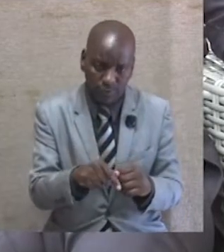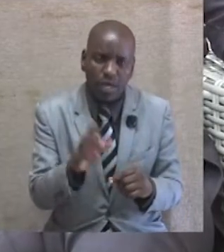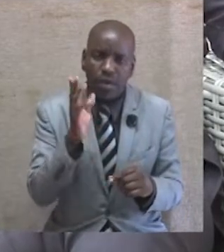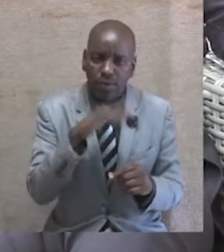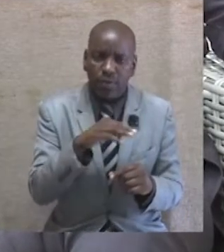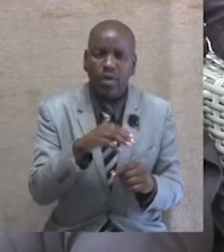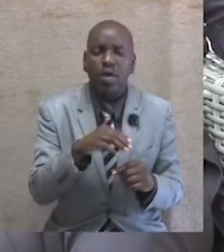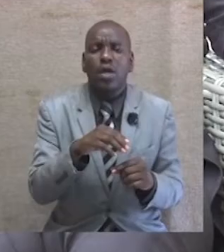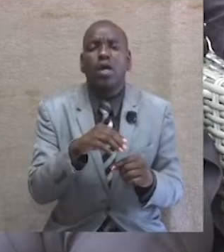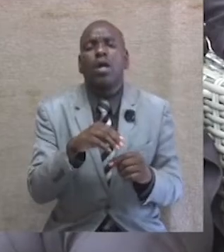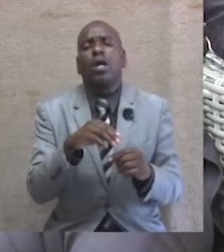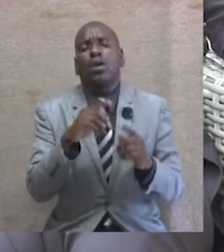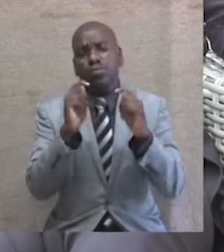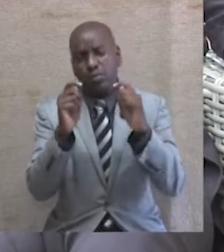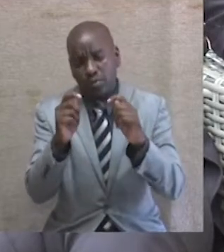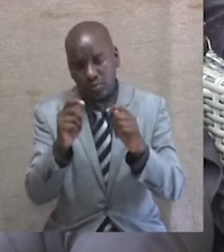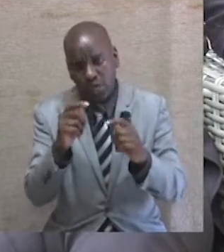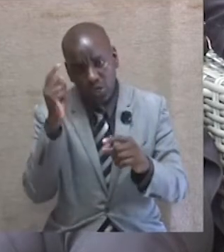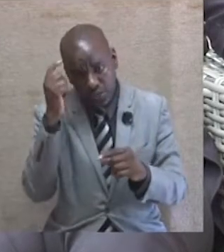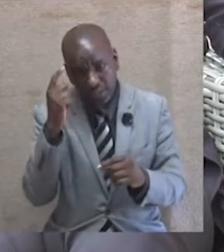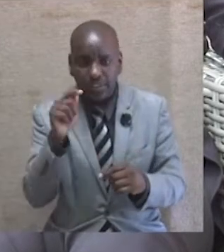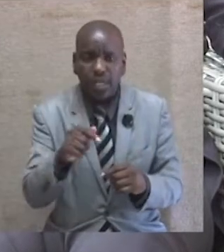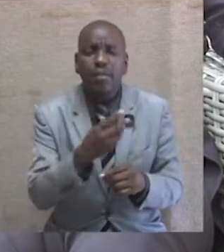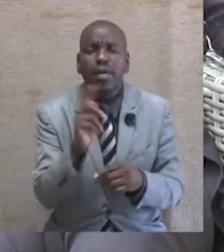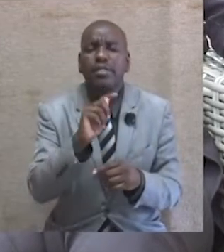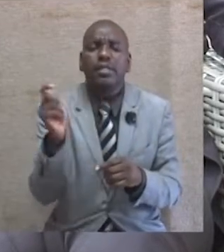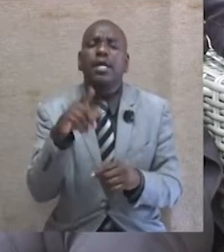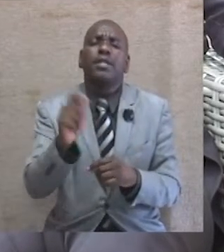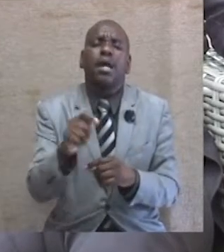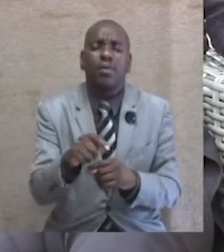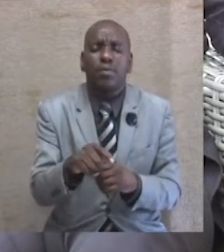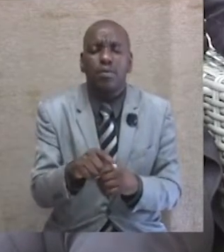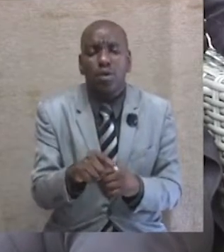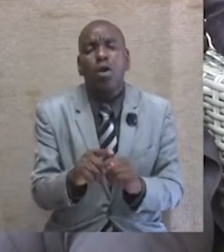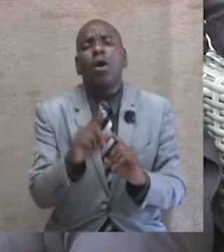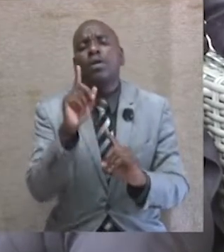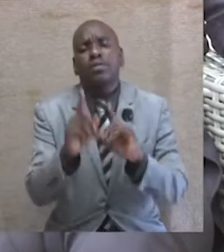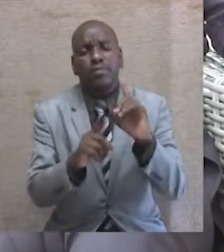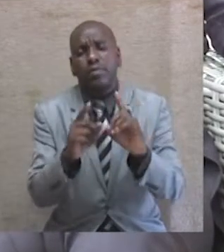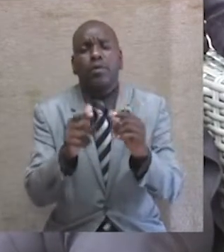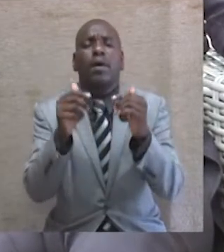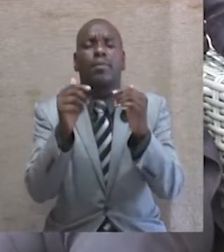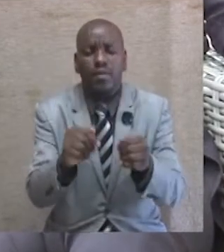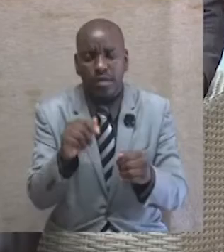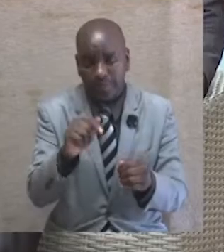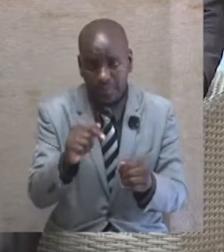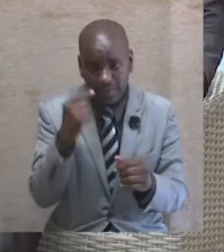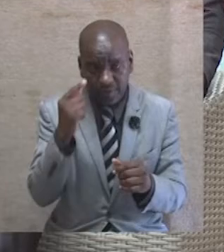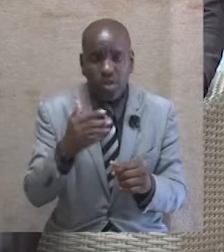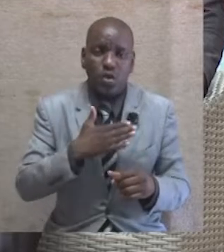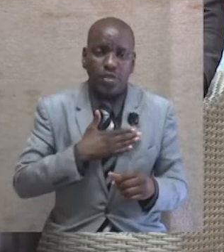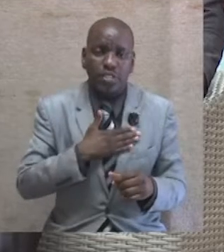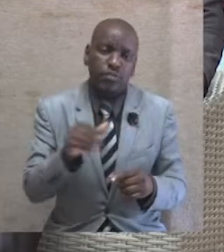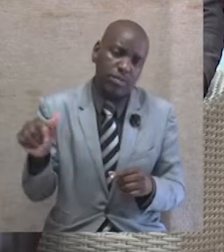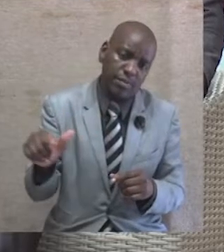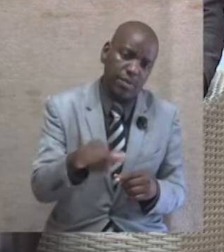trained, and after they complete their course, they have the knowledge. But now the aspects of implementation now, that's